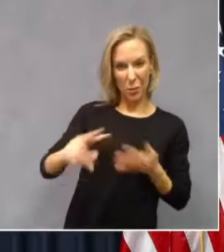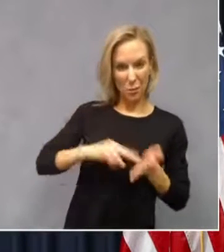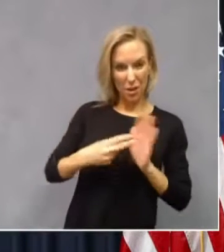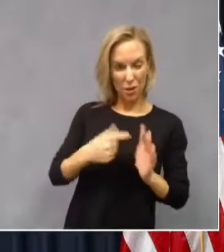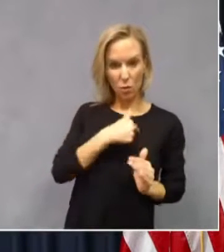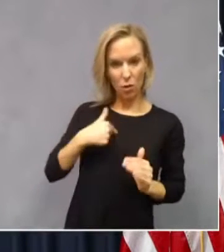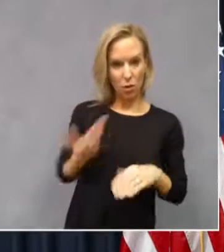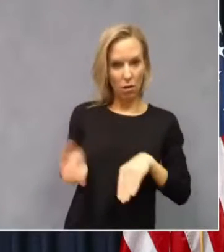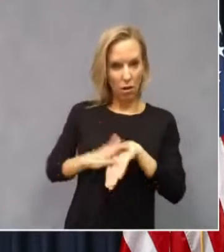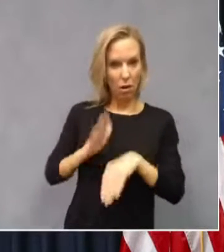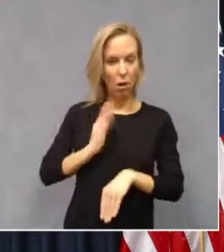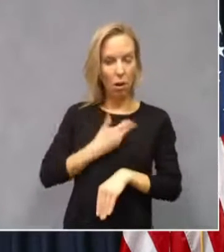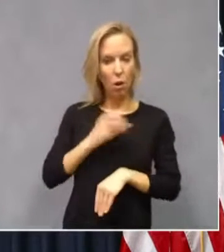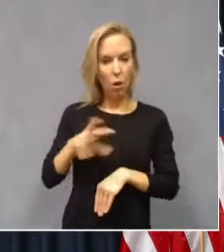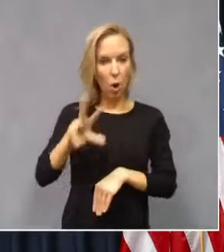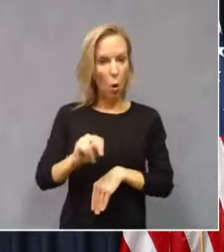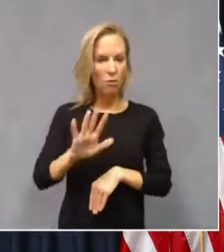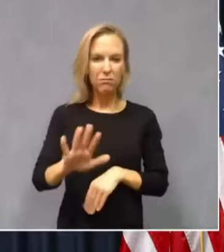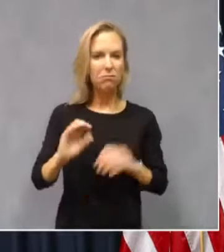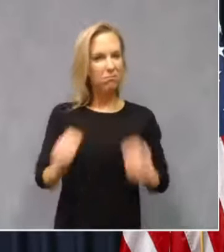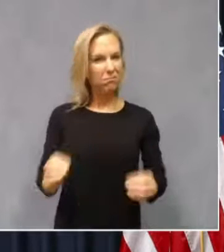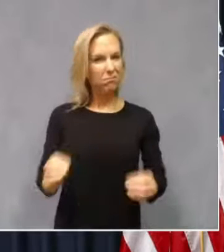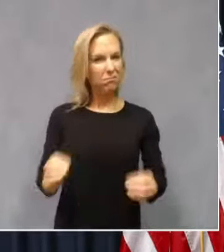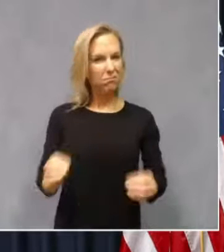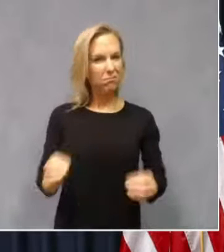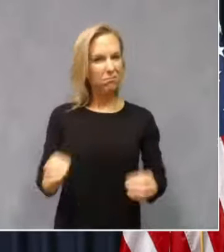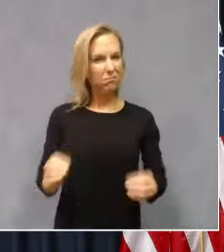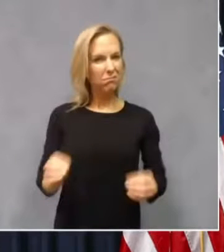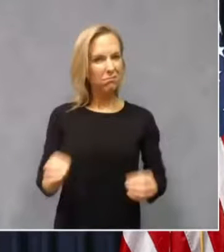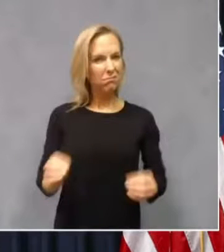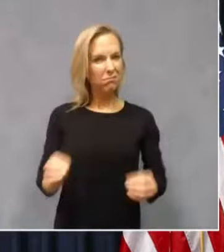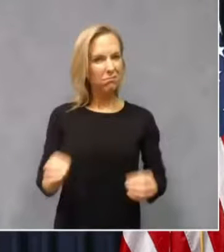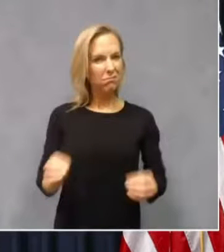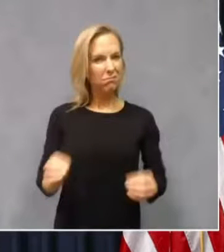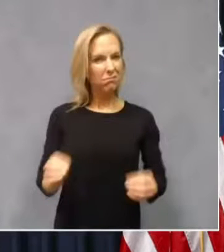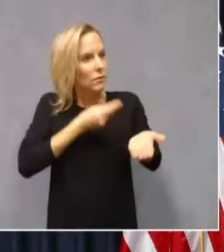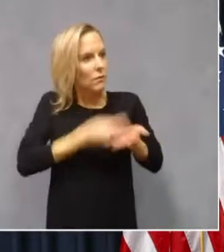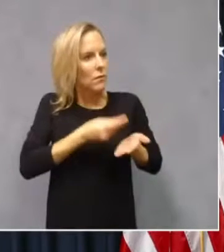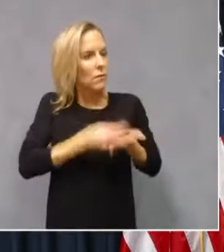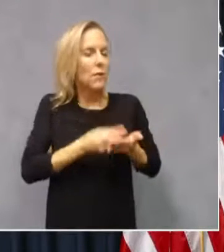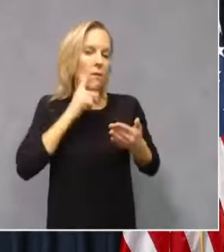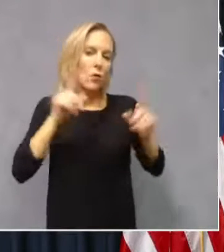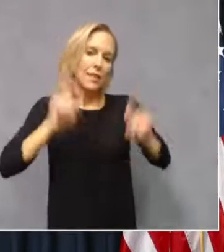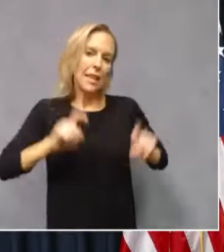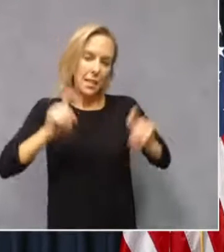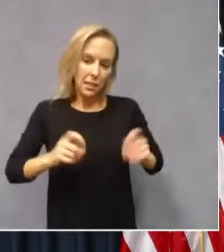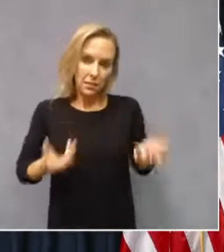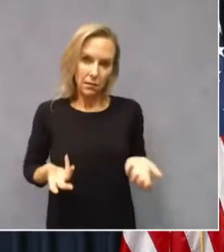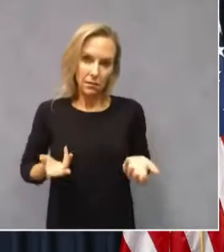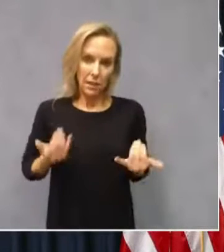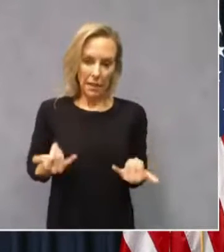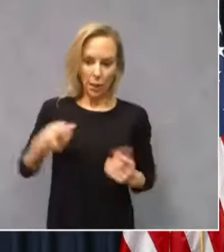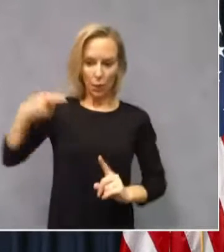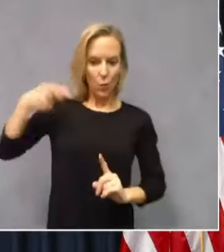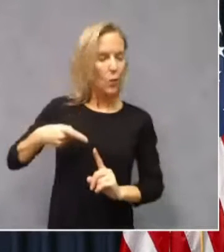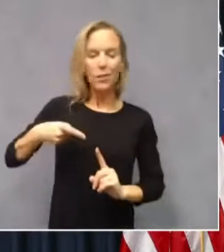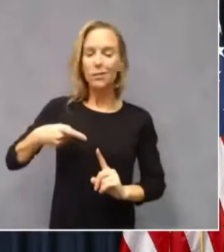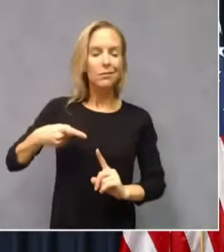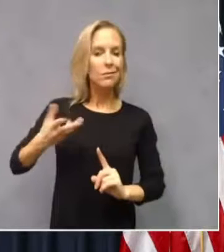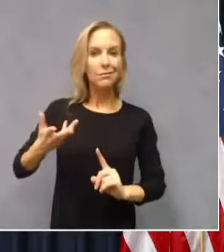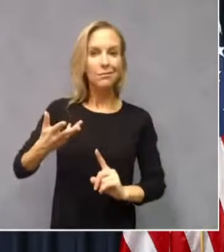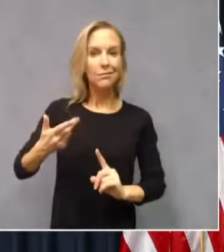of responsibility. In the very least, they ought to give us money to do testing. At this point, that's all I'd be